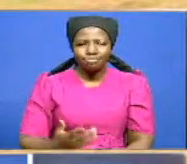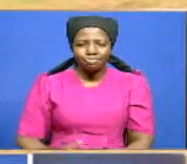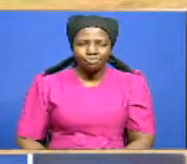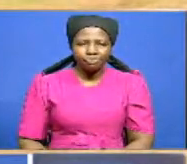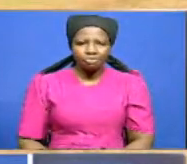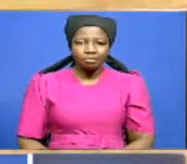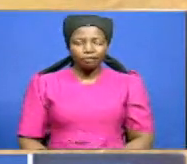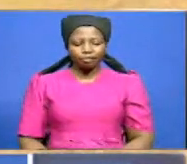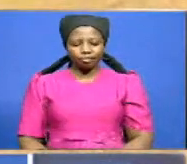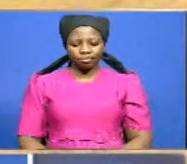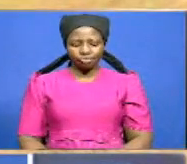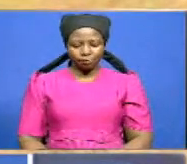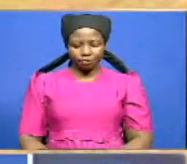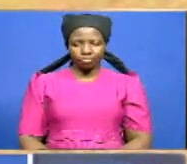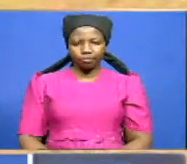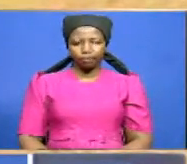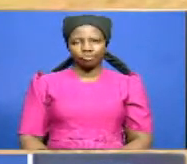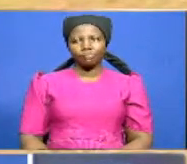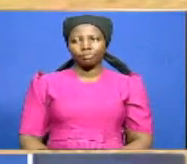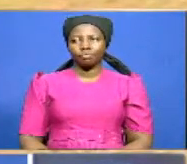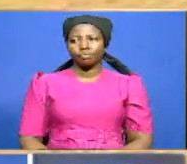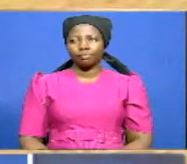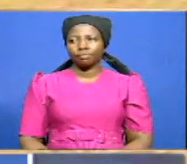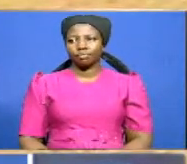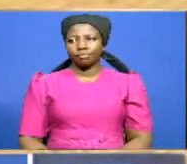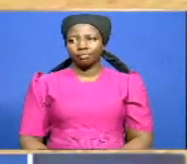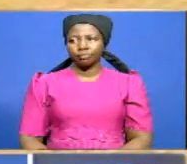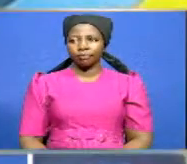Channel 1 in the county of Baringo.